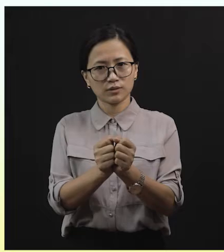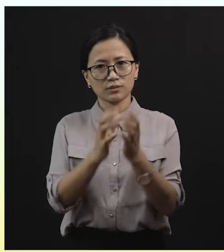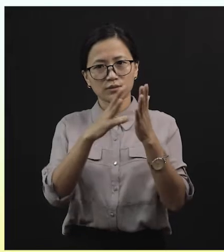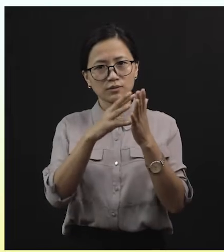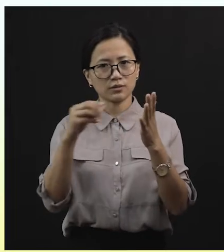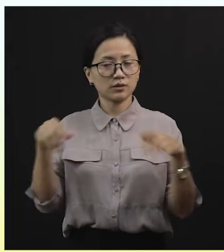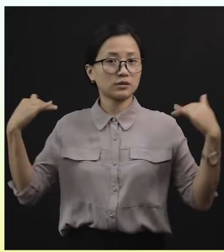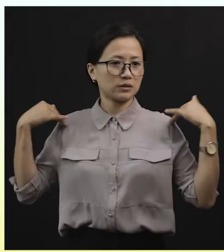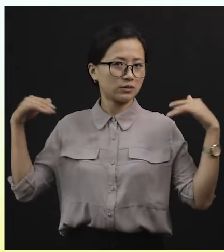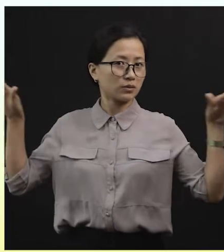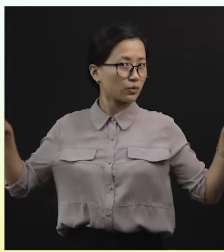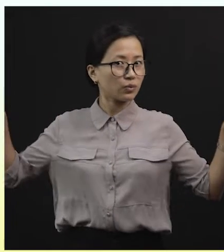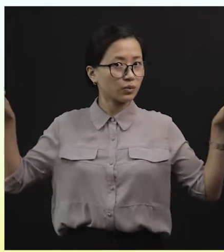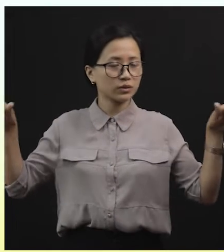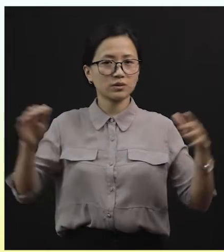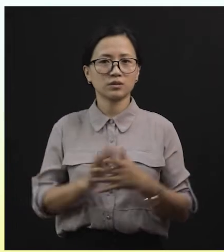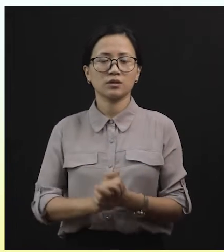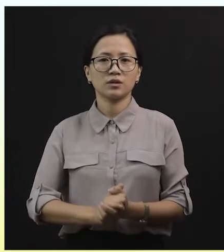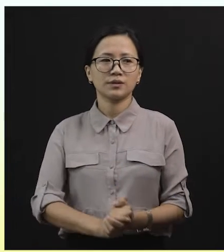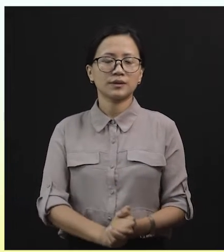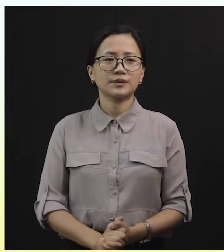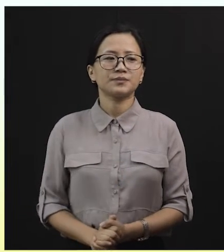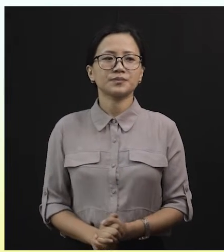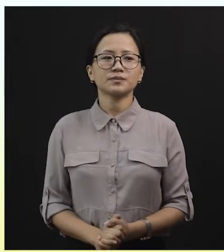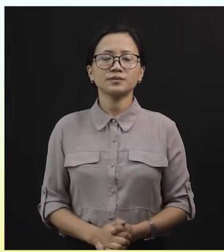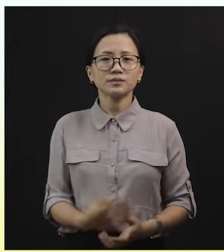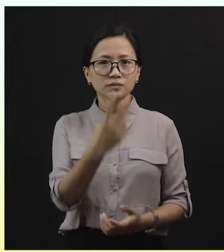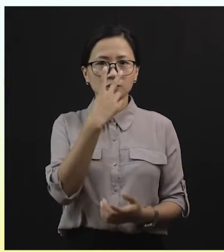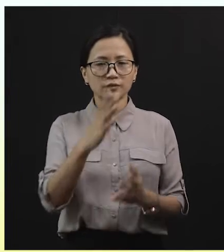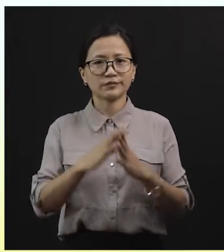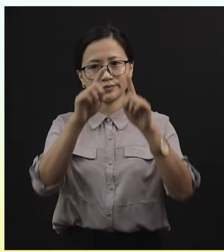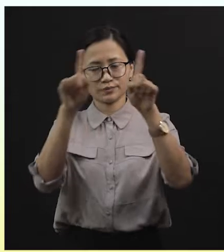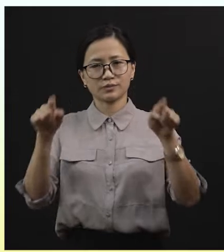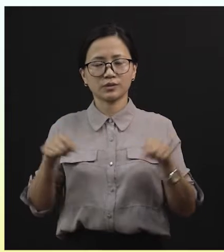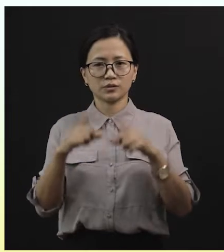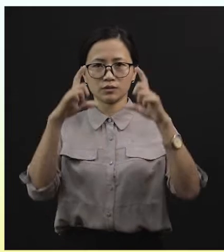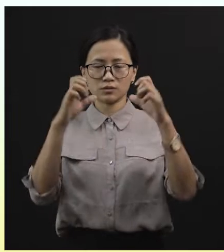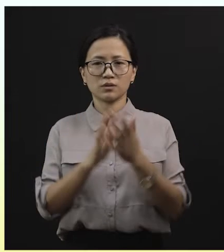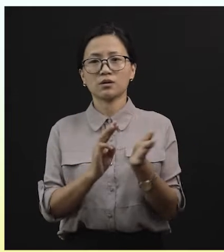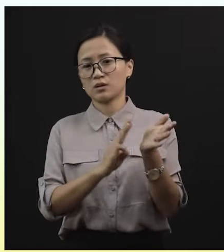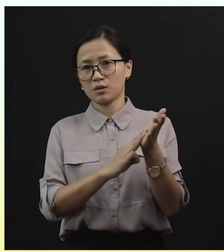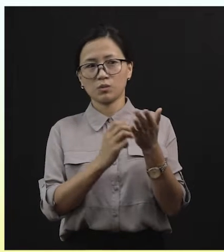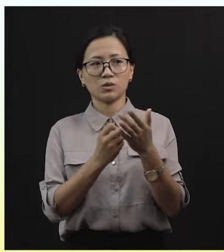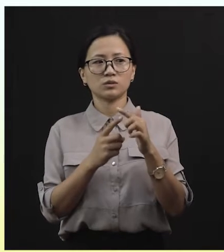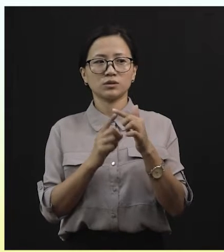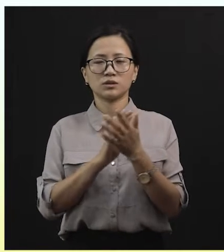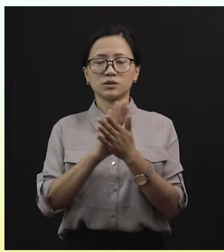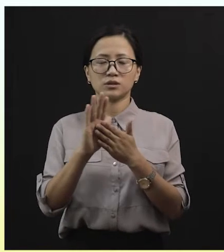moth even if they have dusty wings. See, here is a picture of a moth. Can you see the